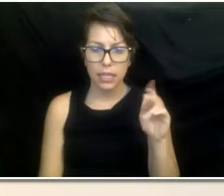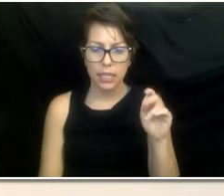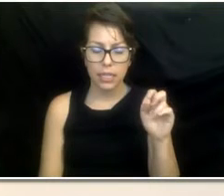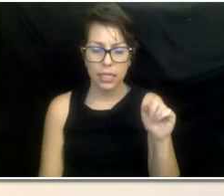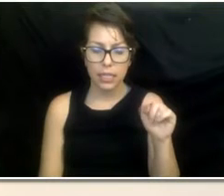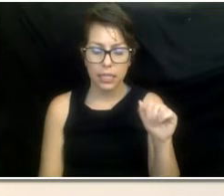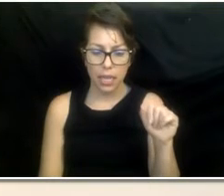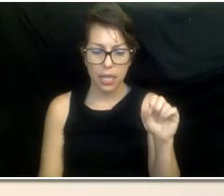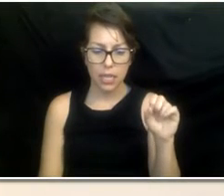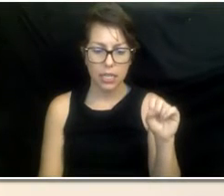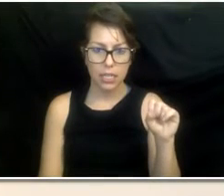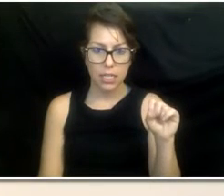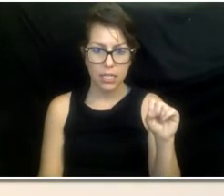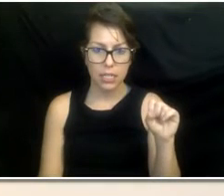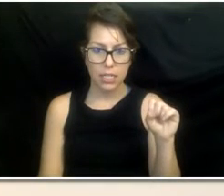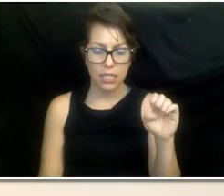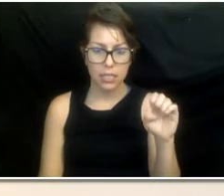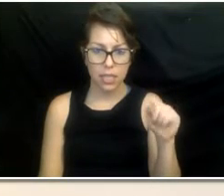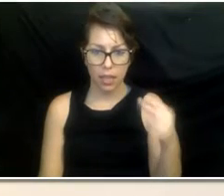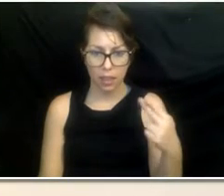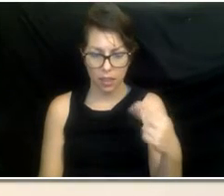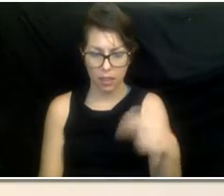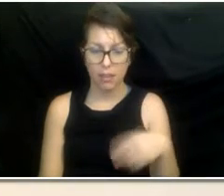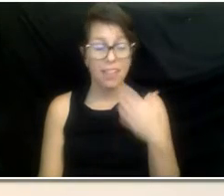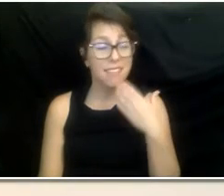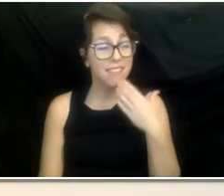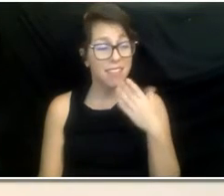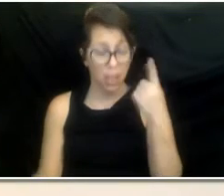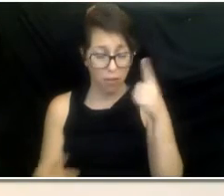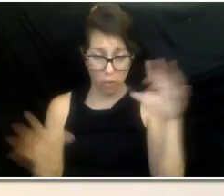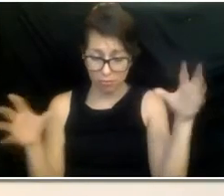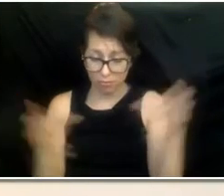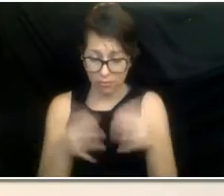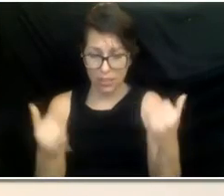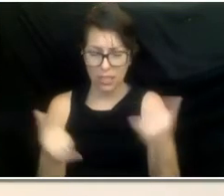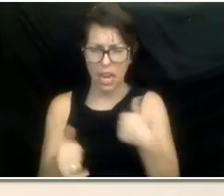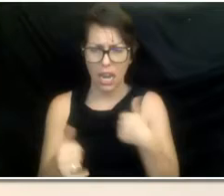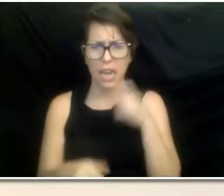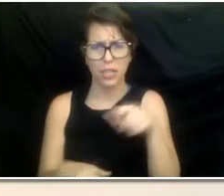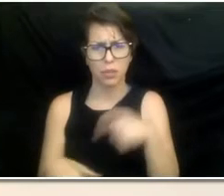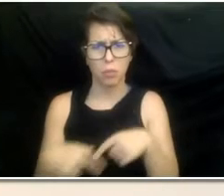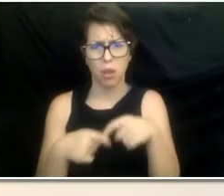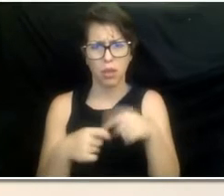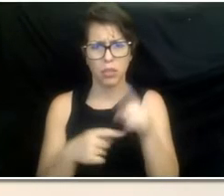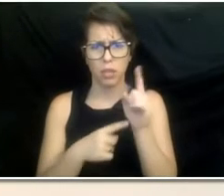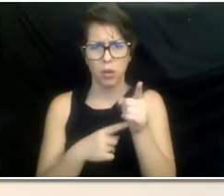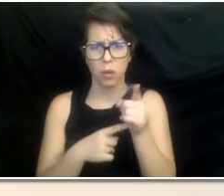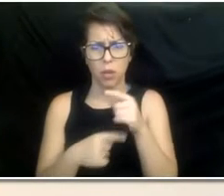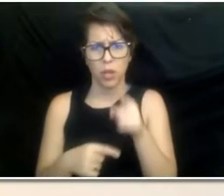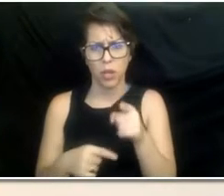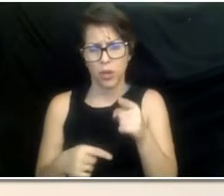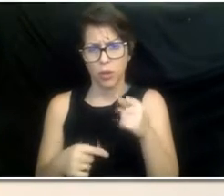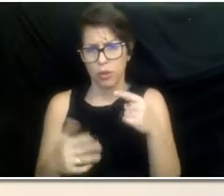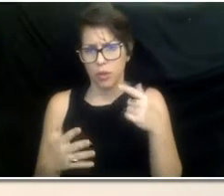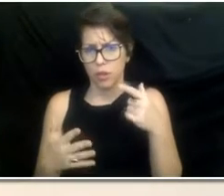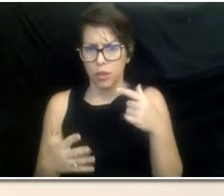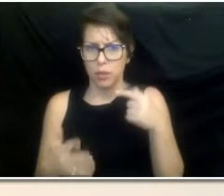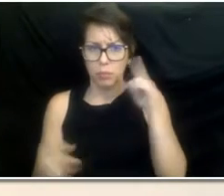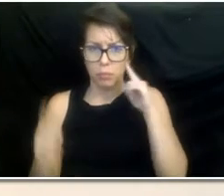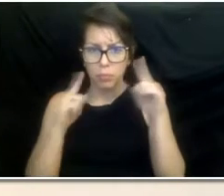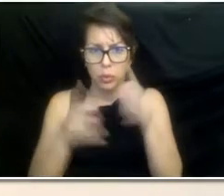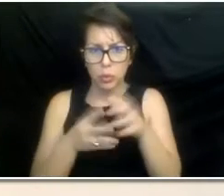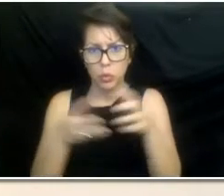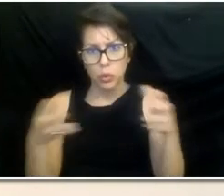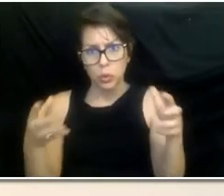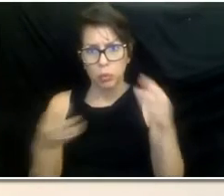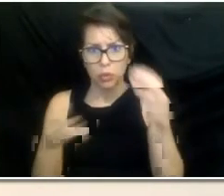are living in communities of color who represent communities of color and represent undocumented immigrant communities if